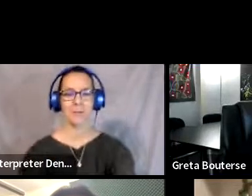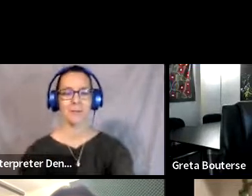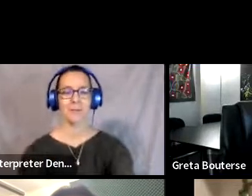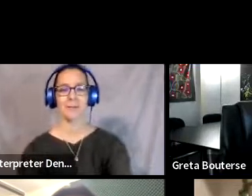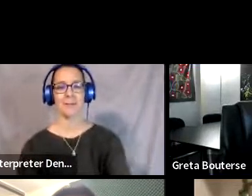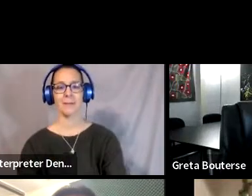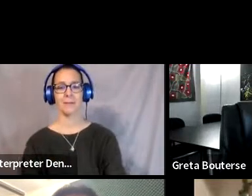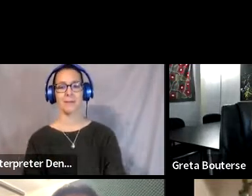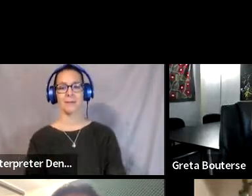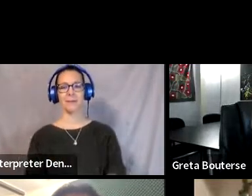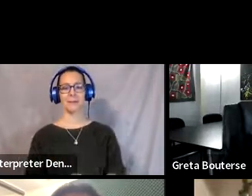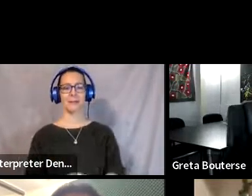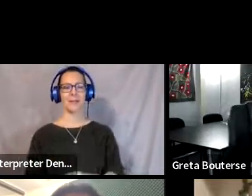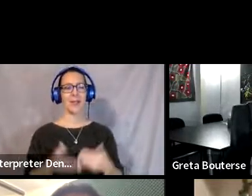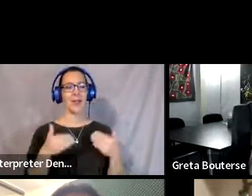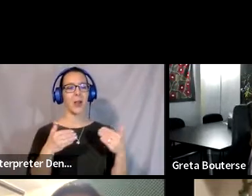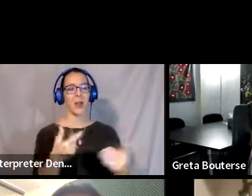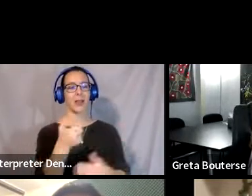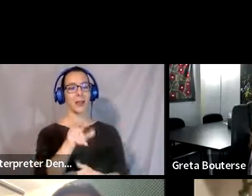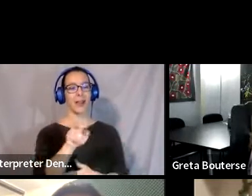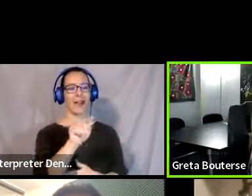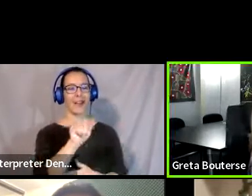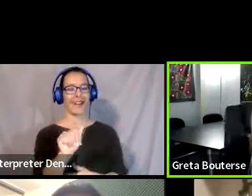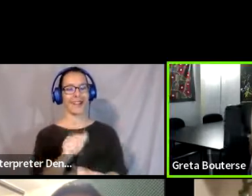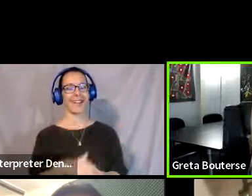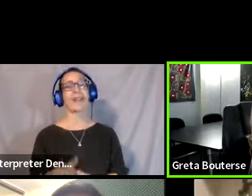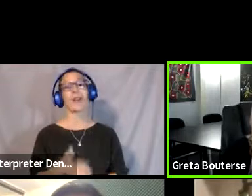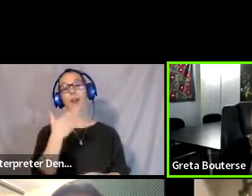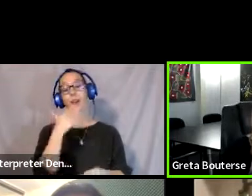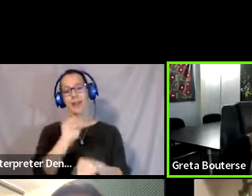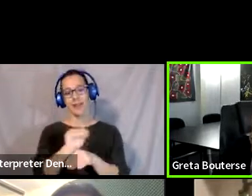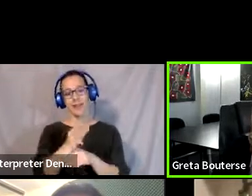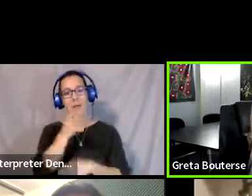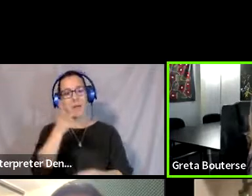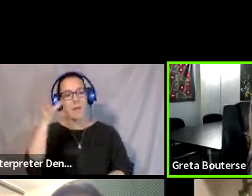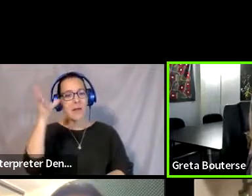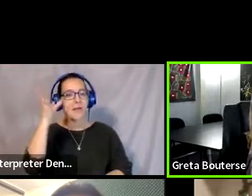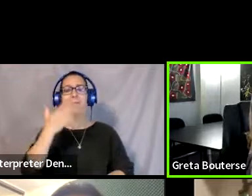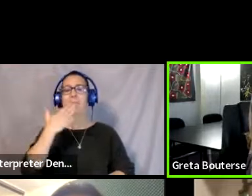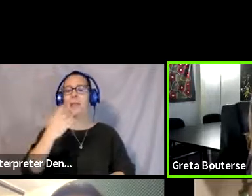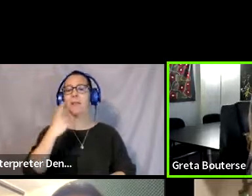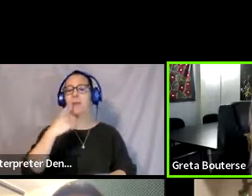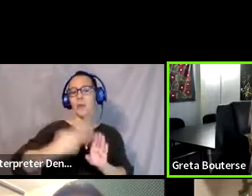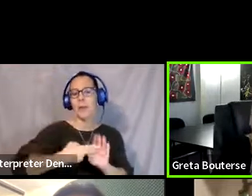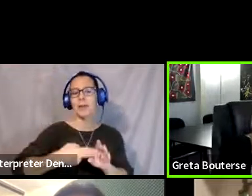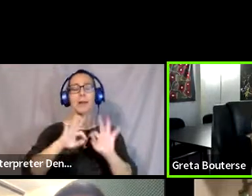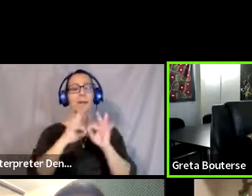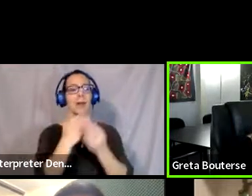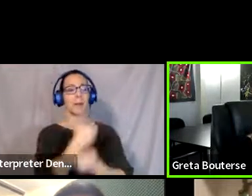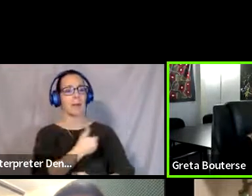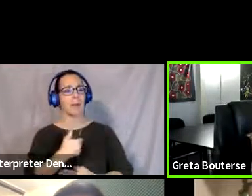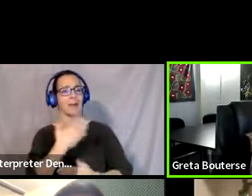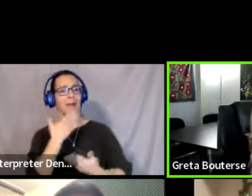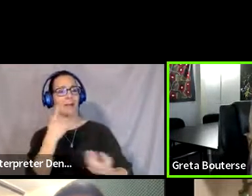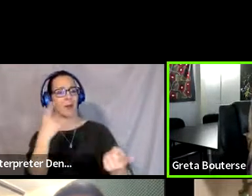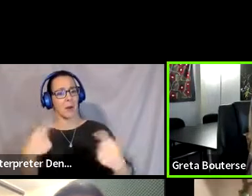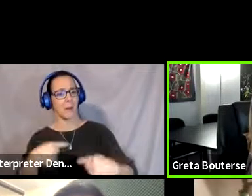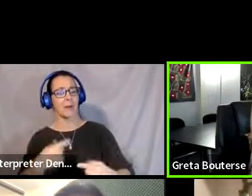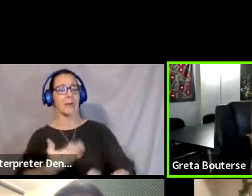Go for it. Okay. Good evening, parents. Thank you for joining. Family members, thank you for joining. Happy New